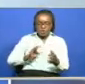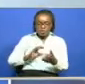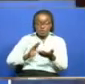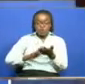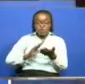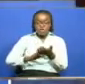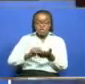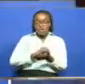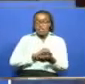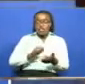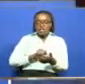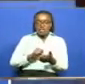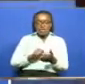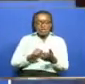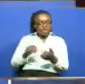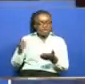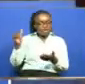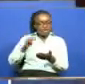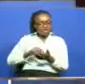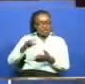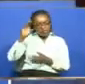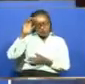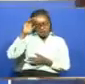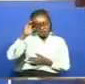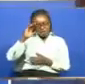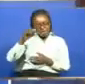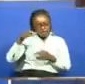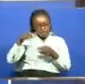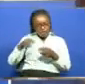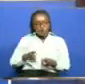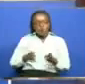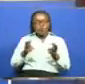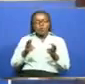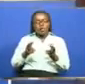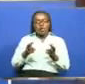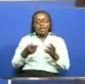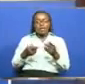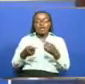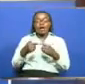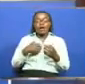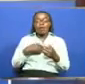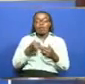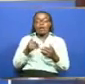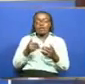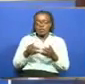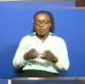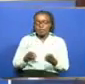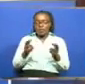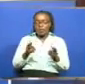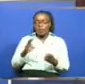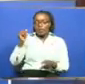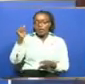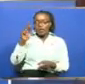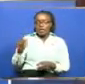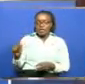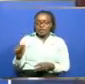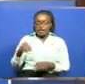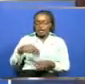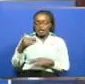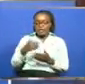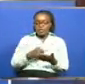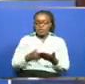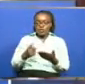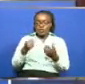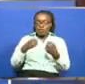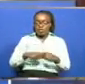relooks into the formula and comes up with a scientific one. Also hoping that they are going to fast-track the CARA so that by next week we are